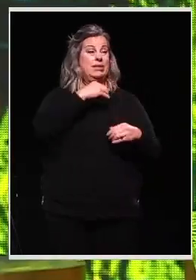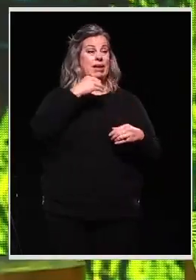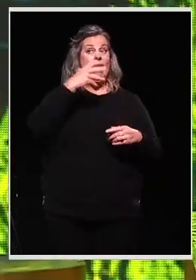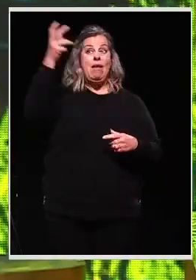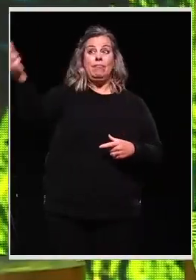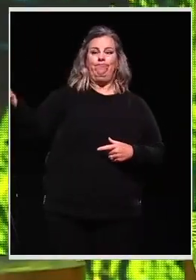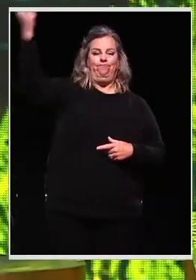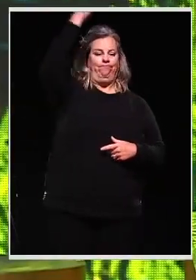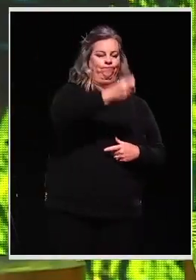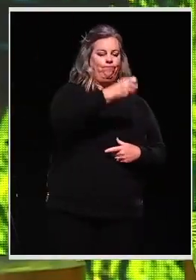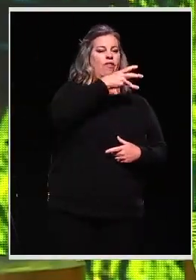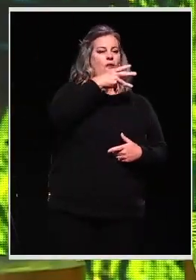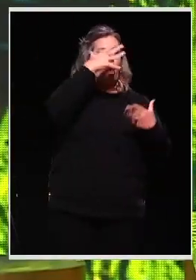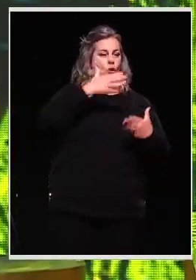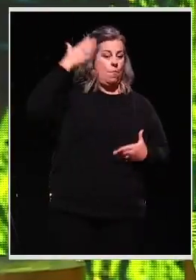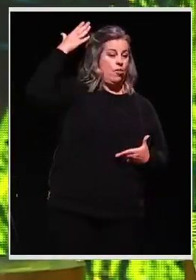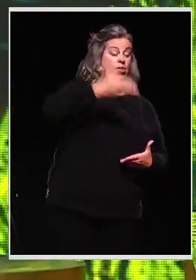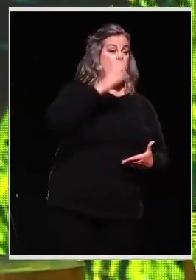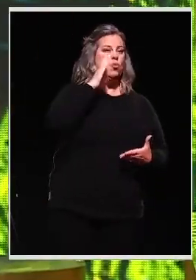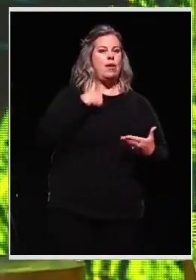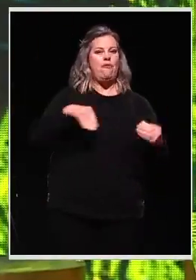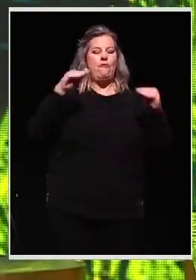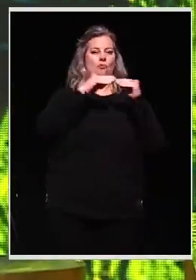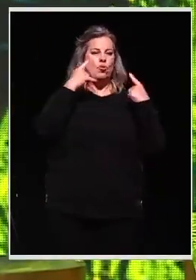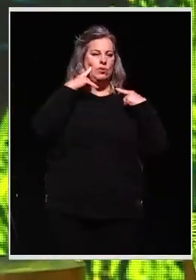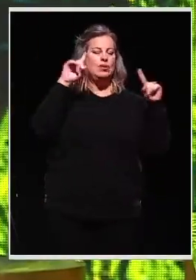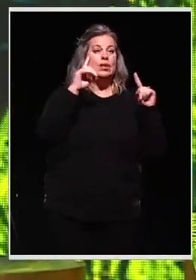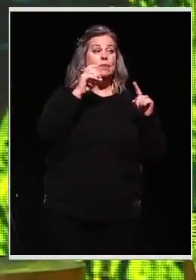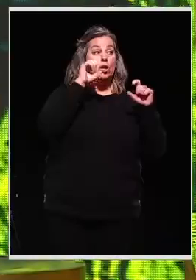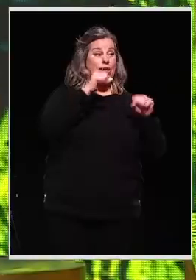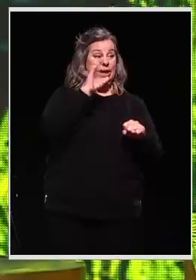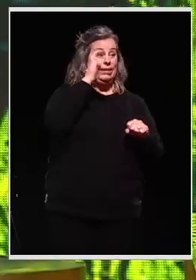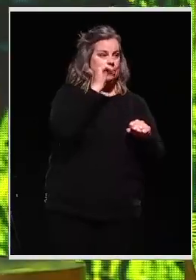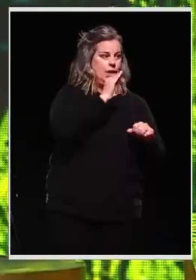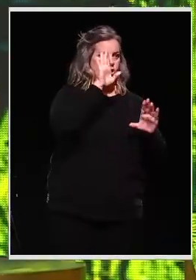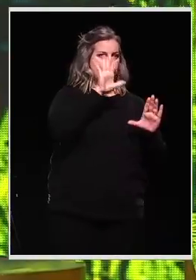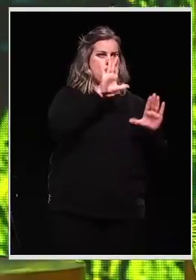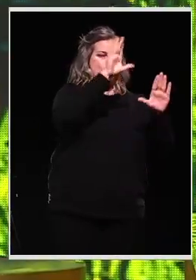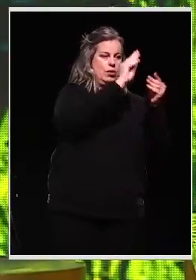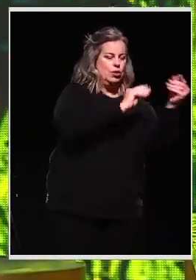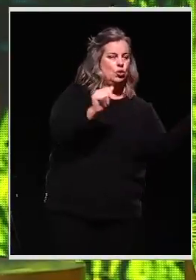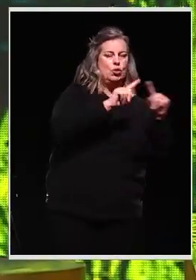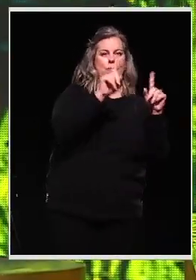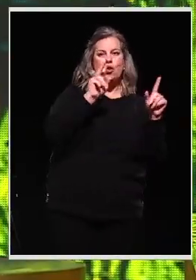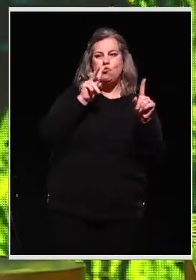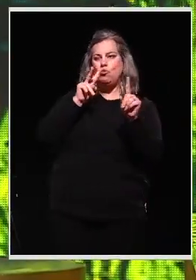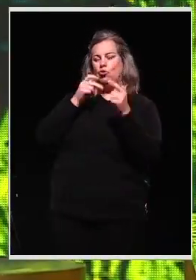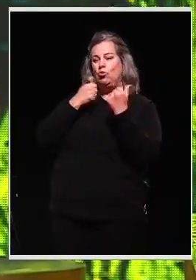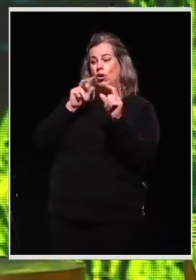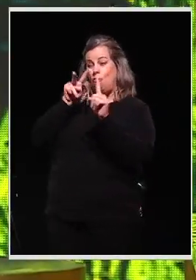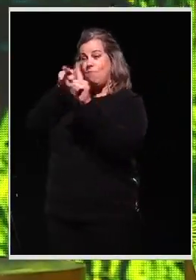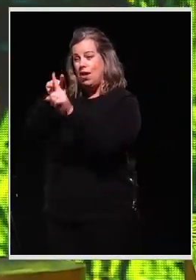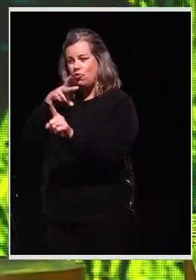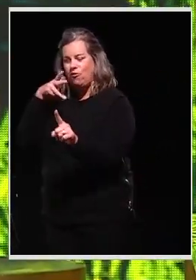have that much greater success, because something can seem brilliant and it can seem like a wonderful solution. And then you take it to a farm and it doesn't fit into your